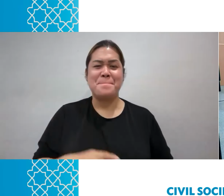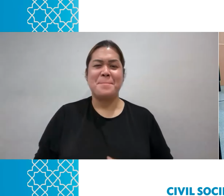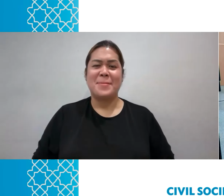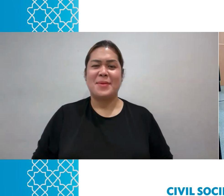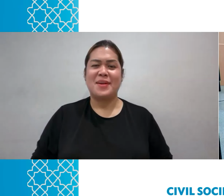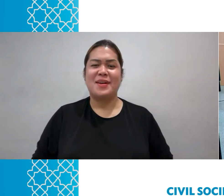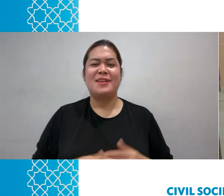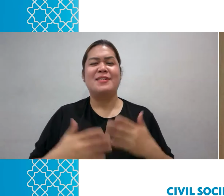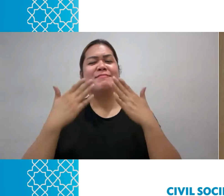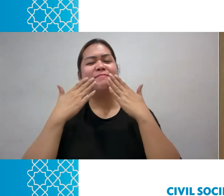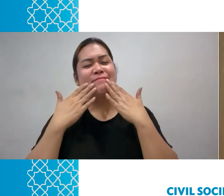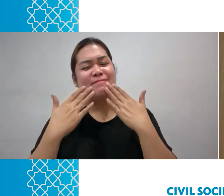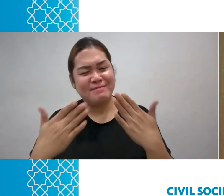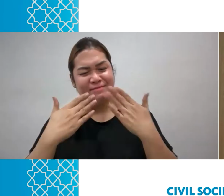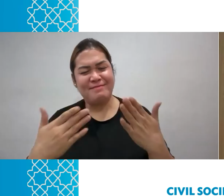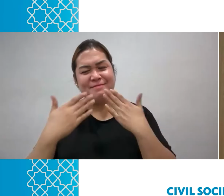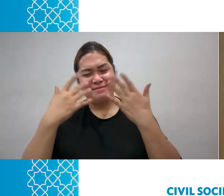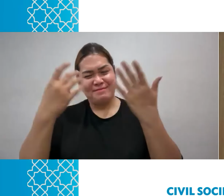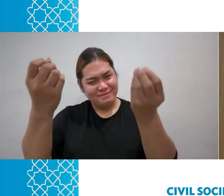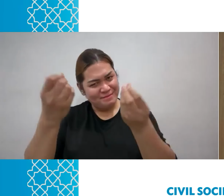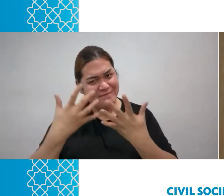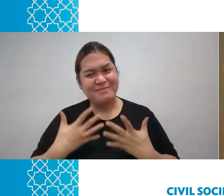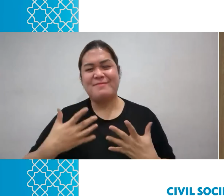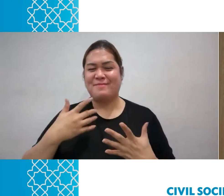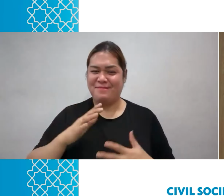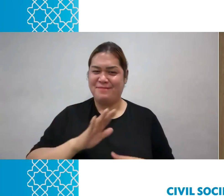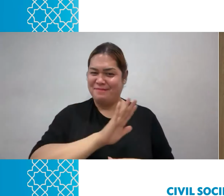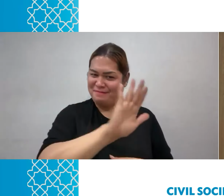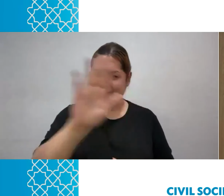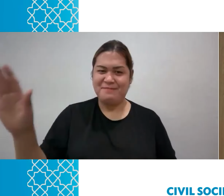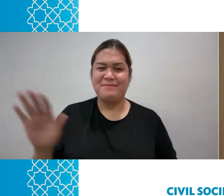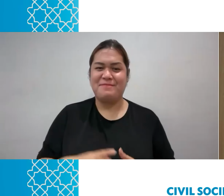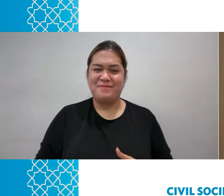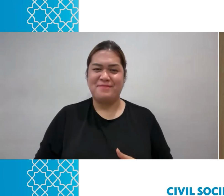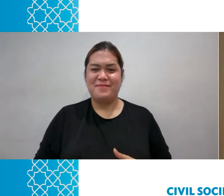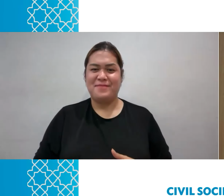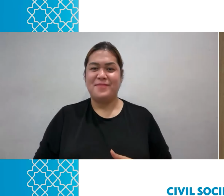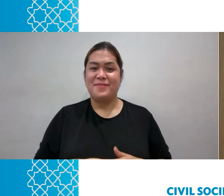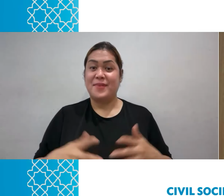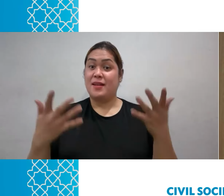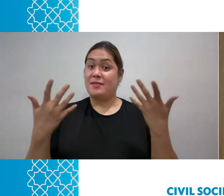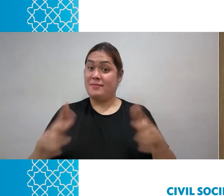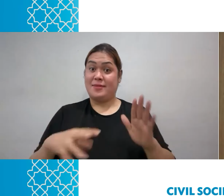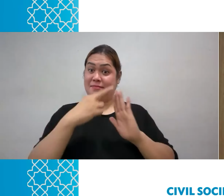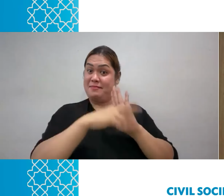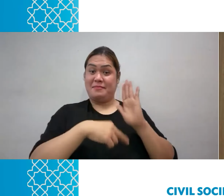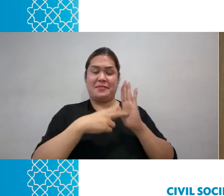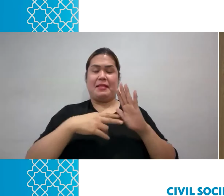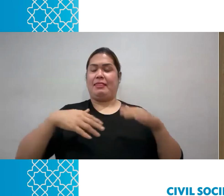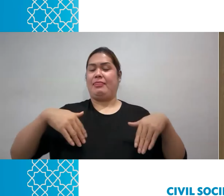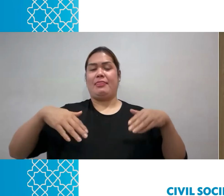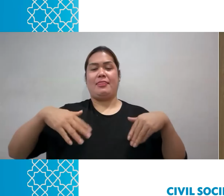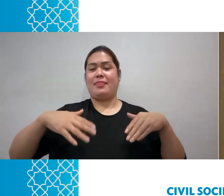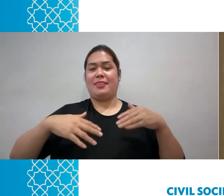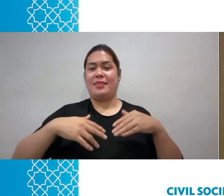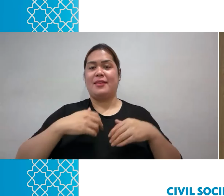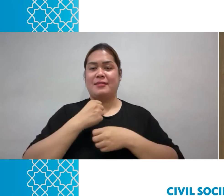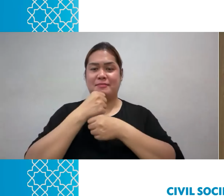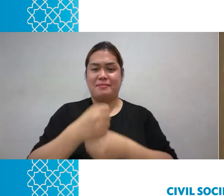little bit more about you. But your role is not done yet. There are some pieces of paper all over the